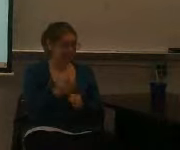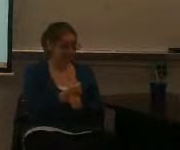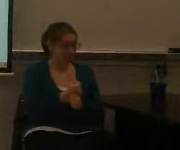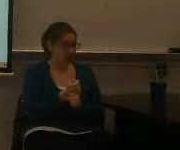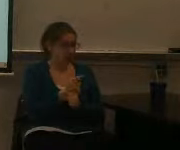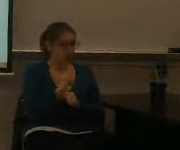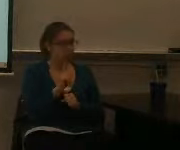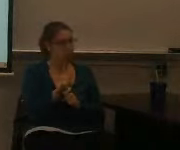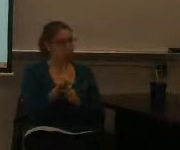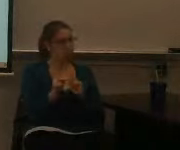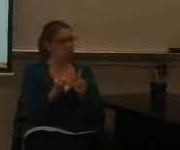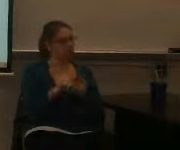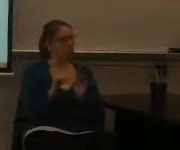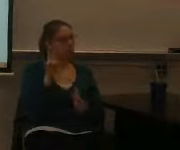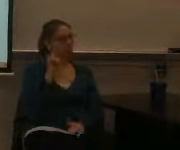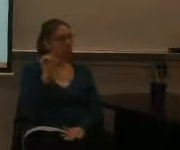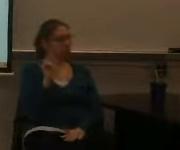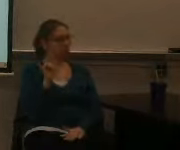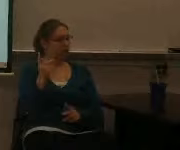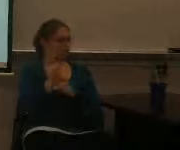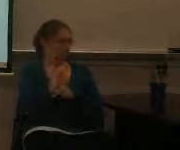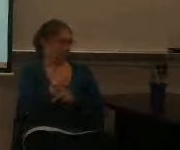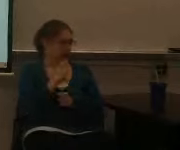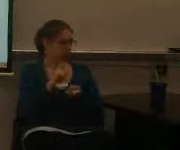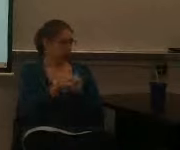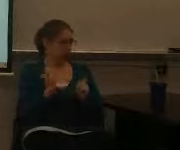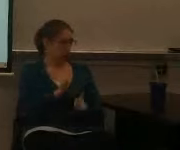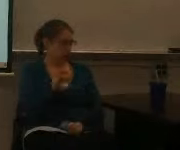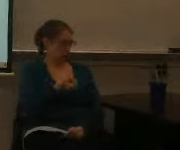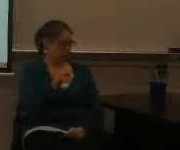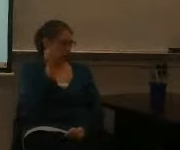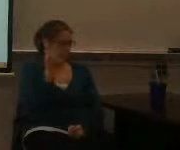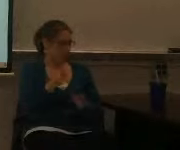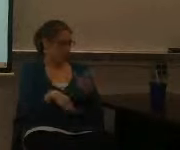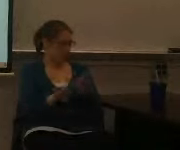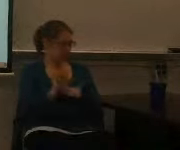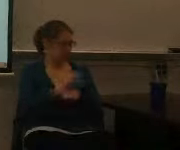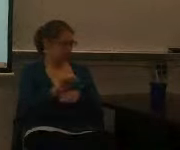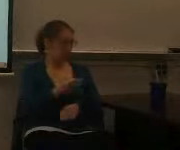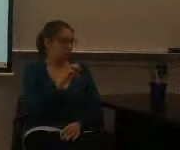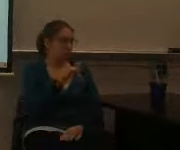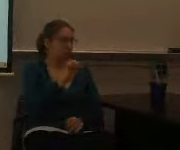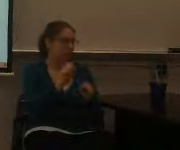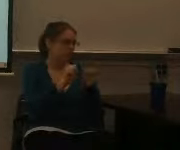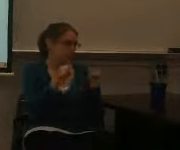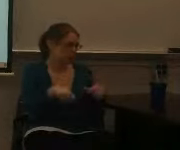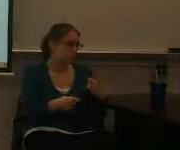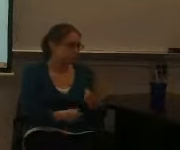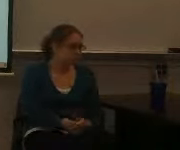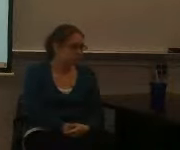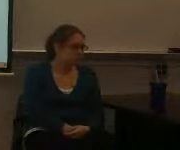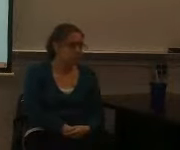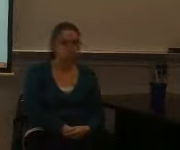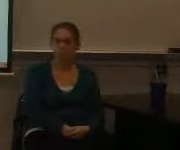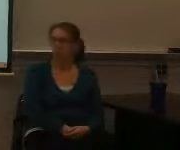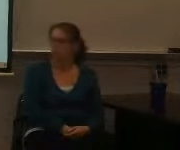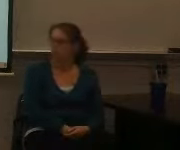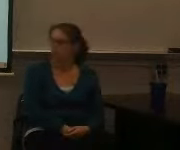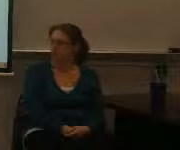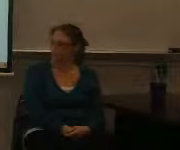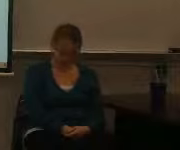to and change in our understanding of the basic function of the ecosystems.